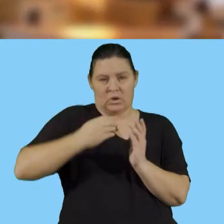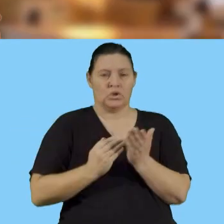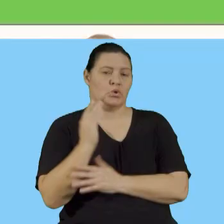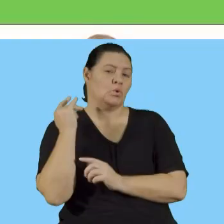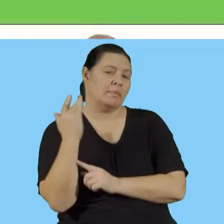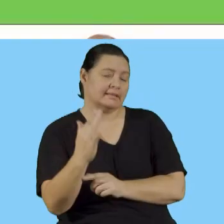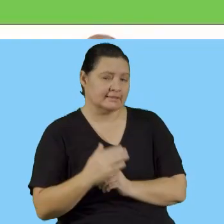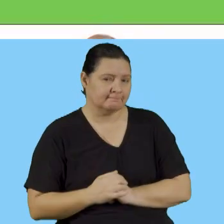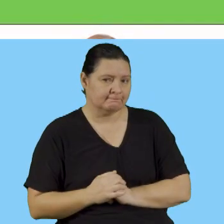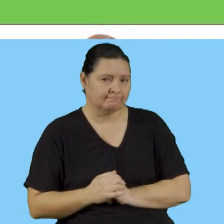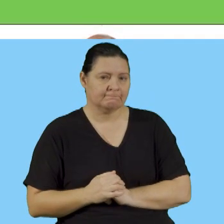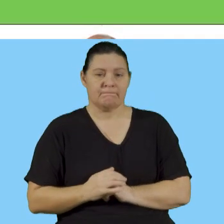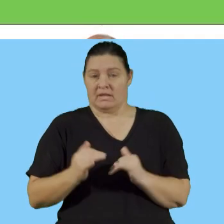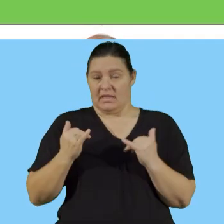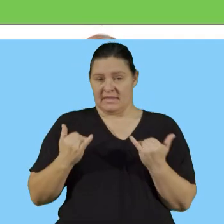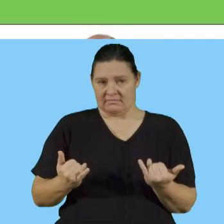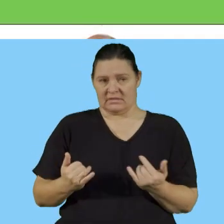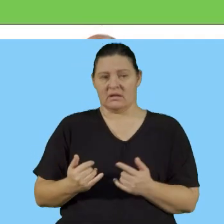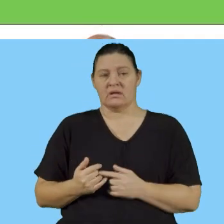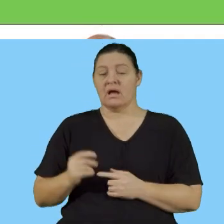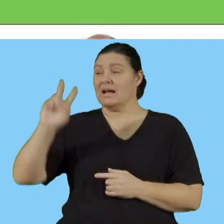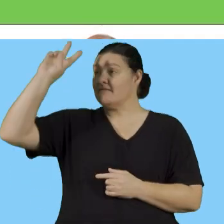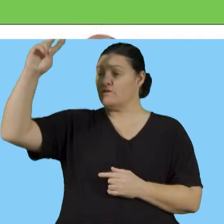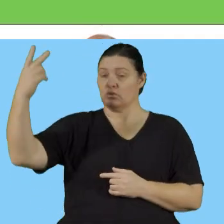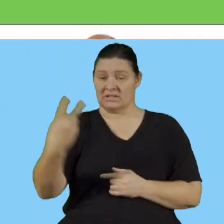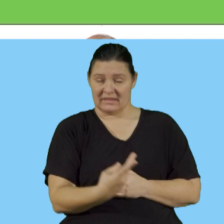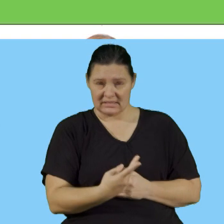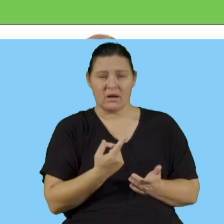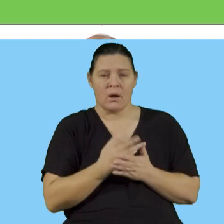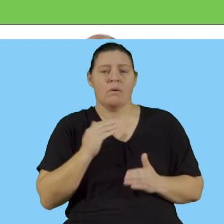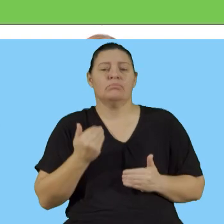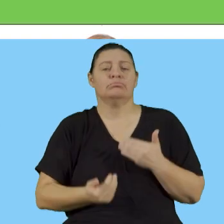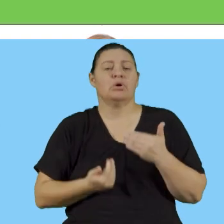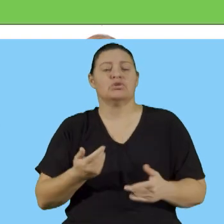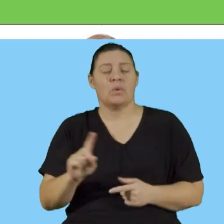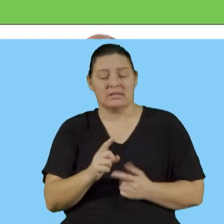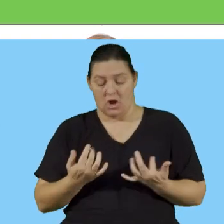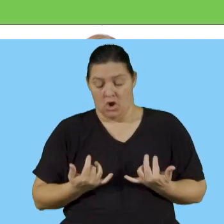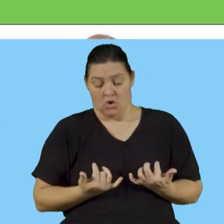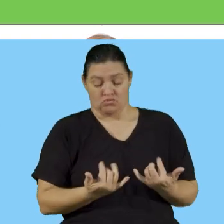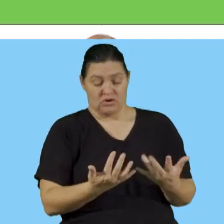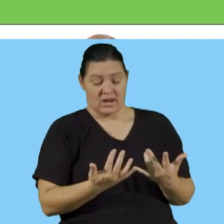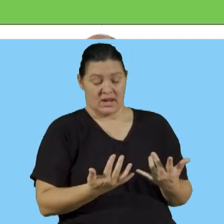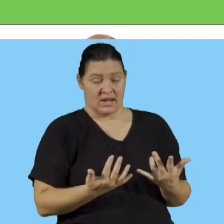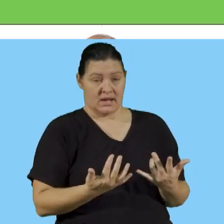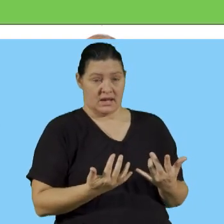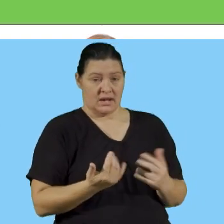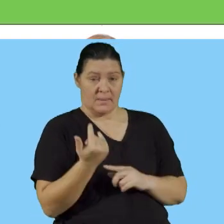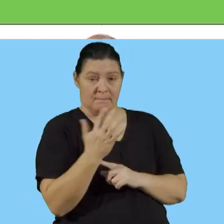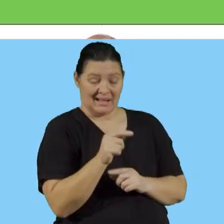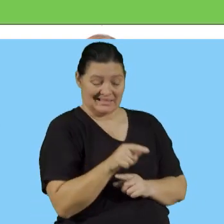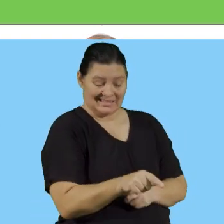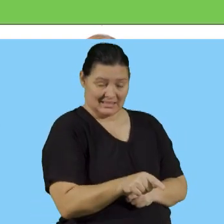plant. Therefore, photosynthesis is a process where green plants, which is our